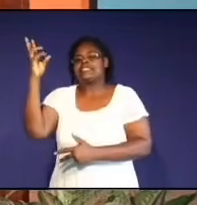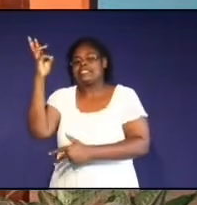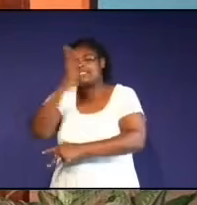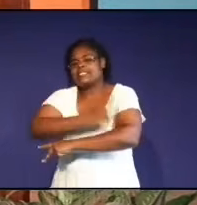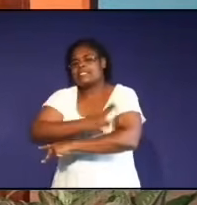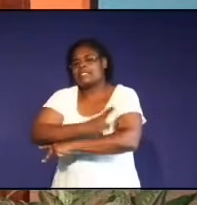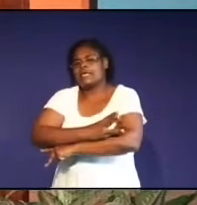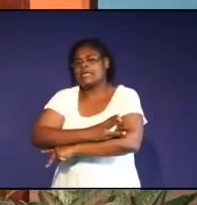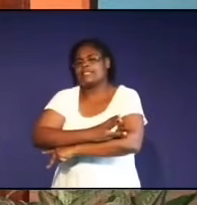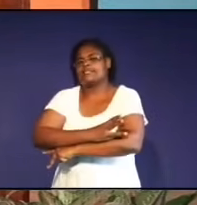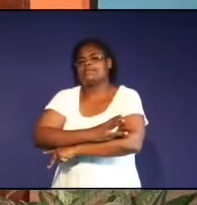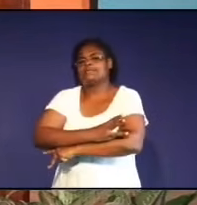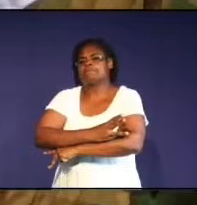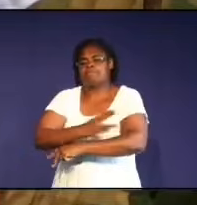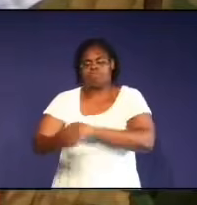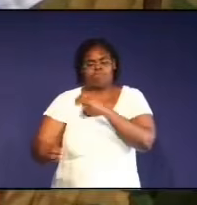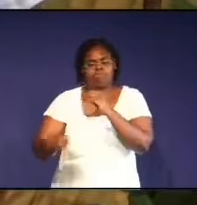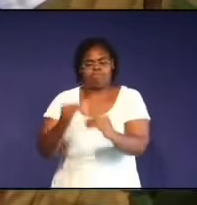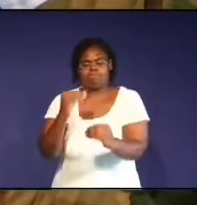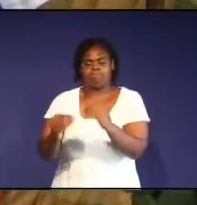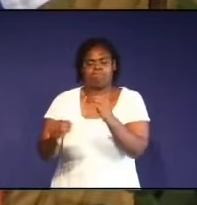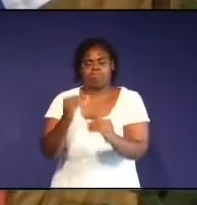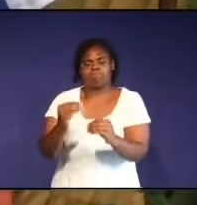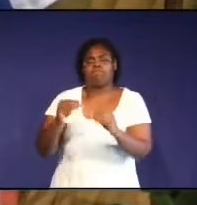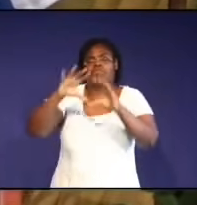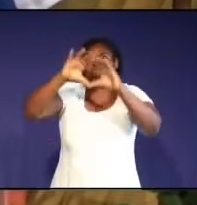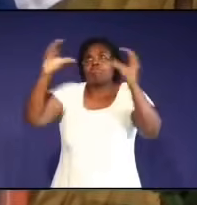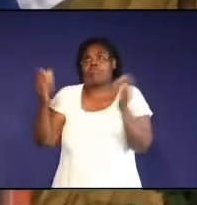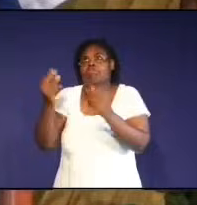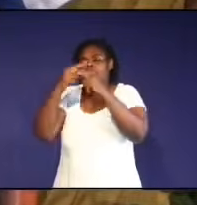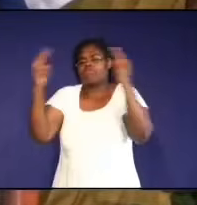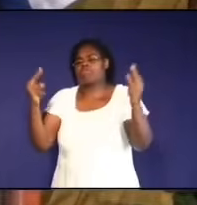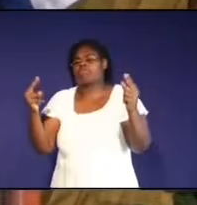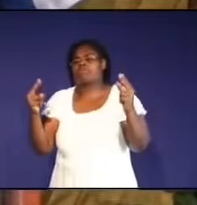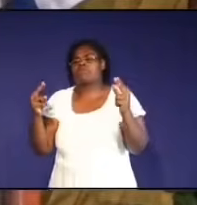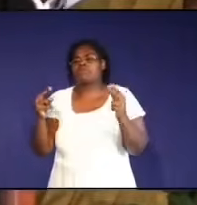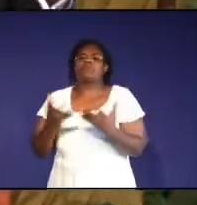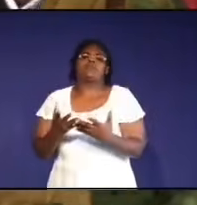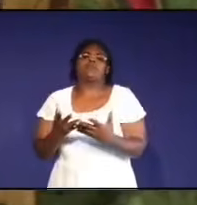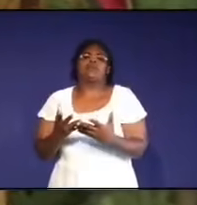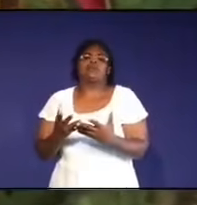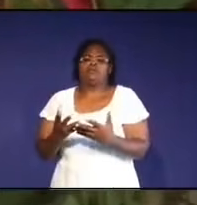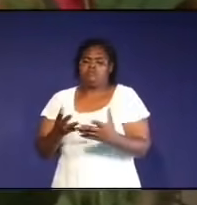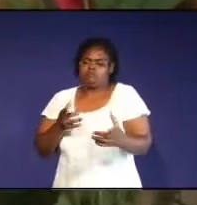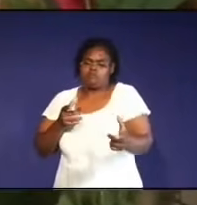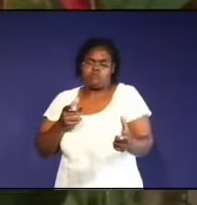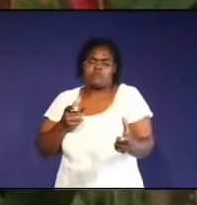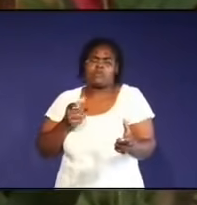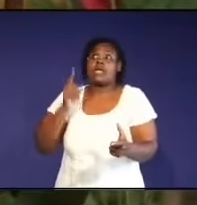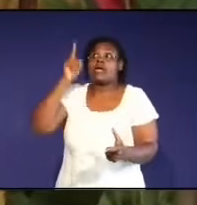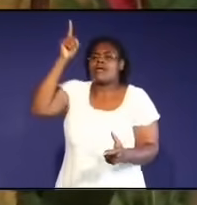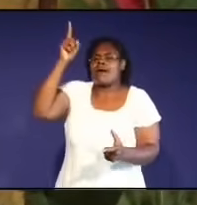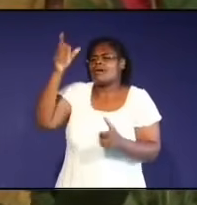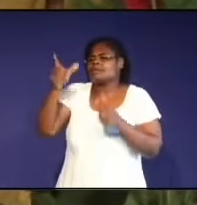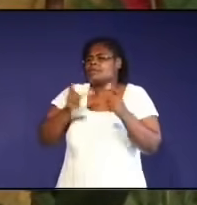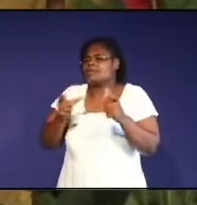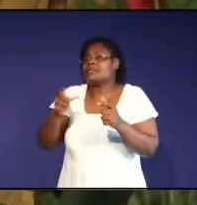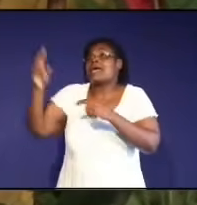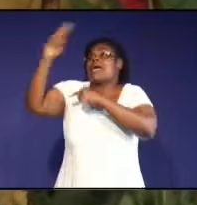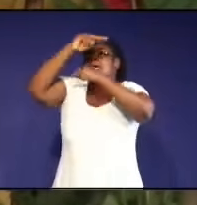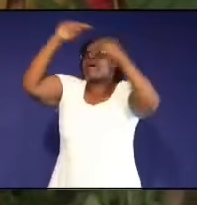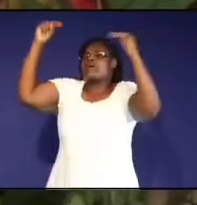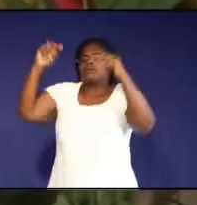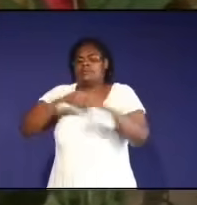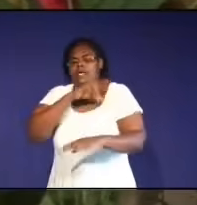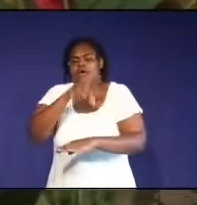made the heavens and the earth. His title, his creator. What's his domain? The heavens and the